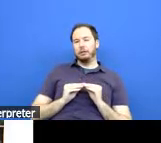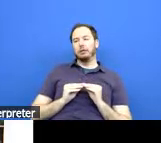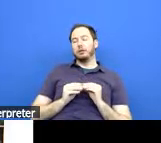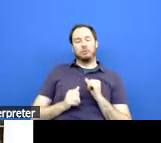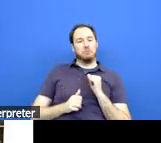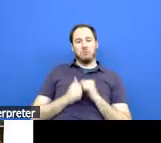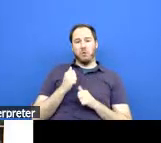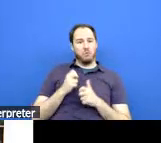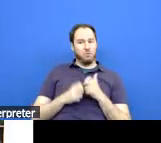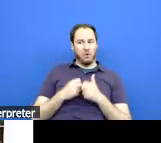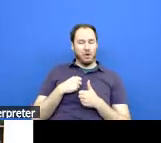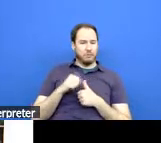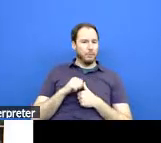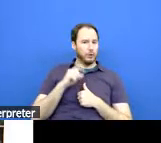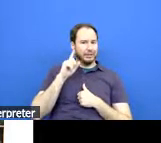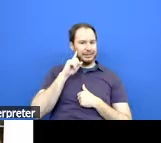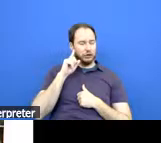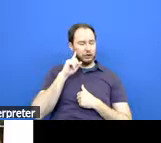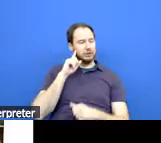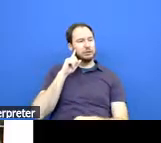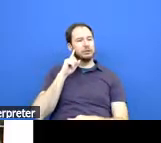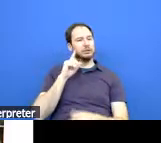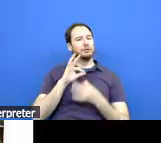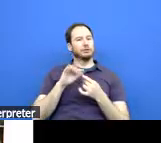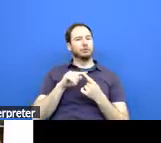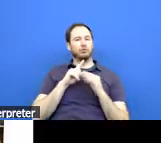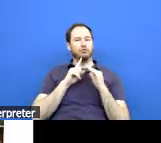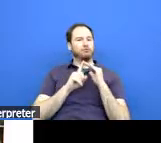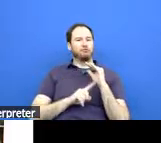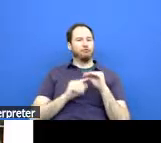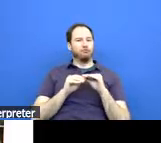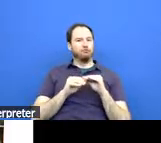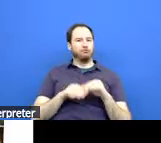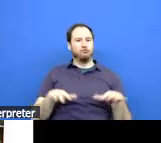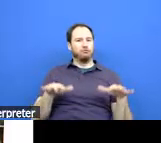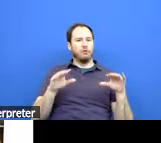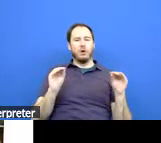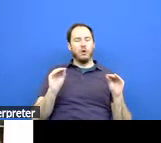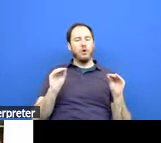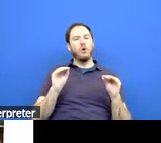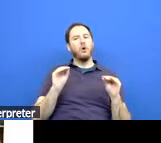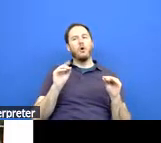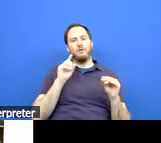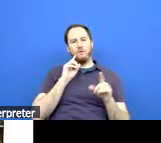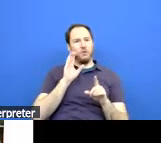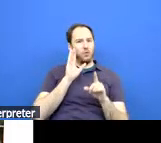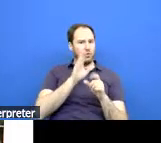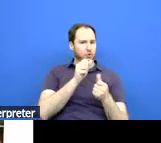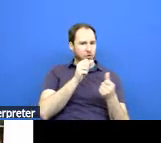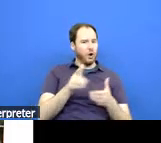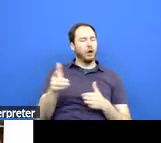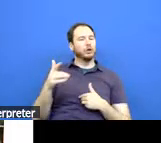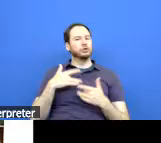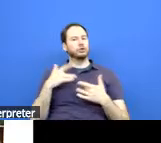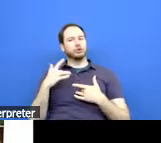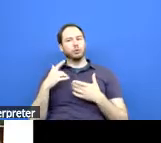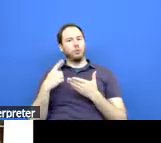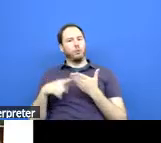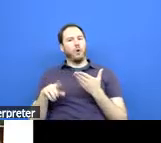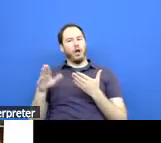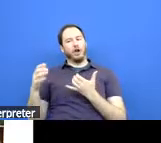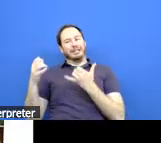of the problems that I heard from the drainage, they weren't concerned about drainage issues you were going to cause. They were concerned about